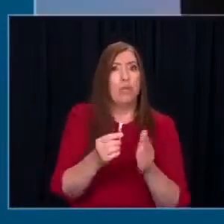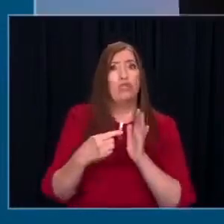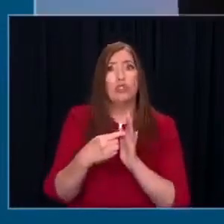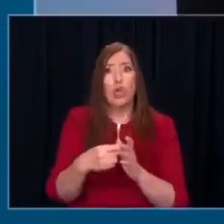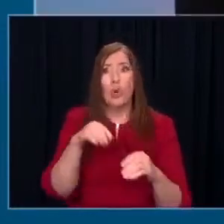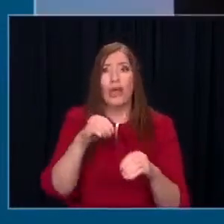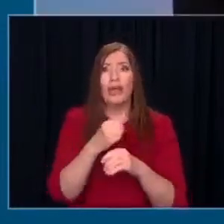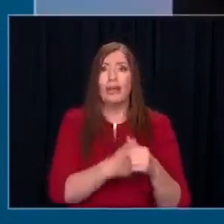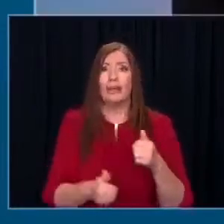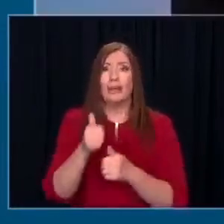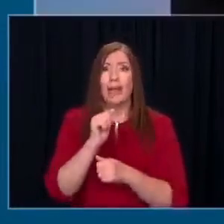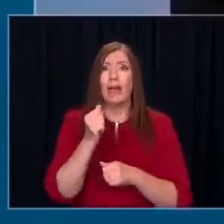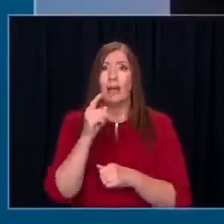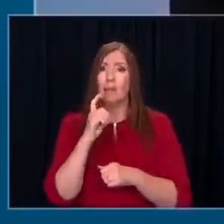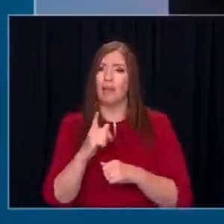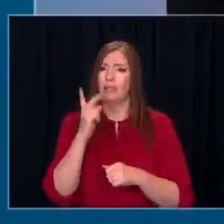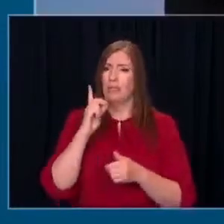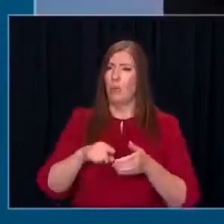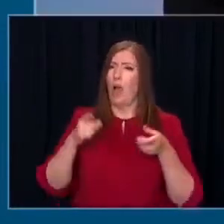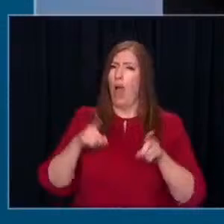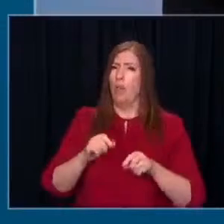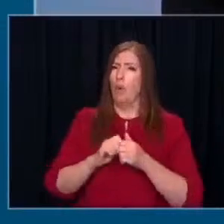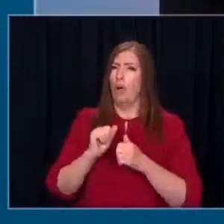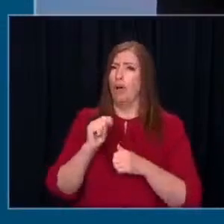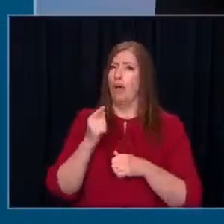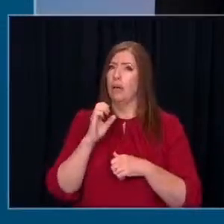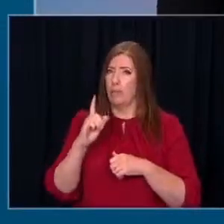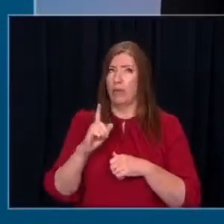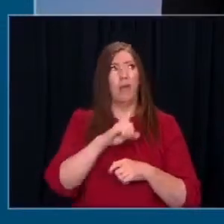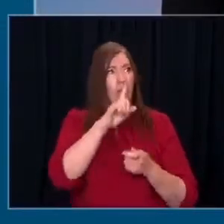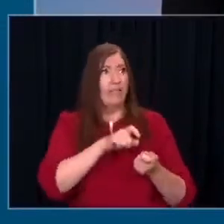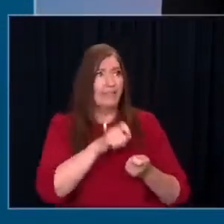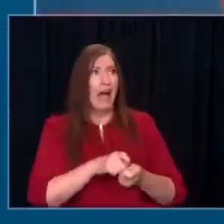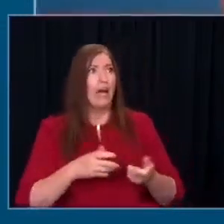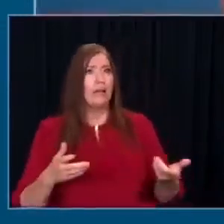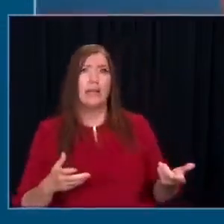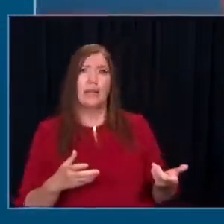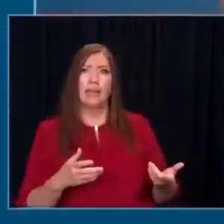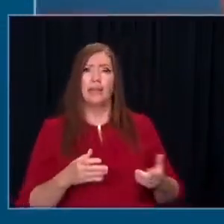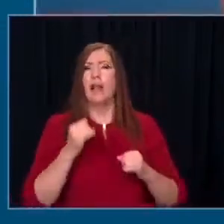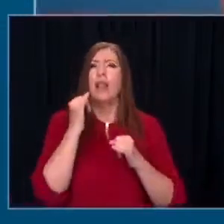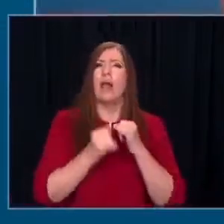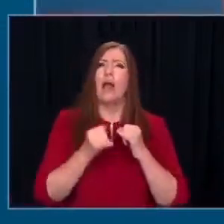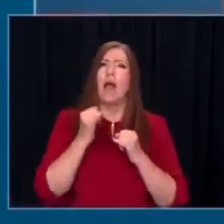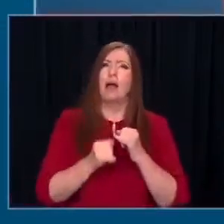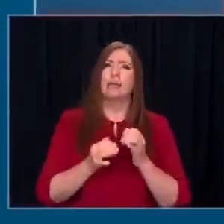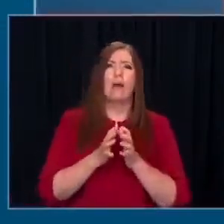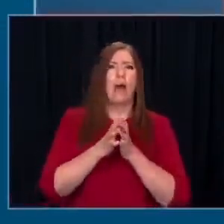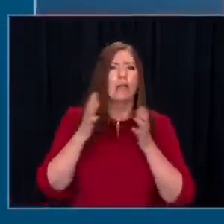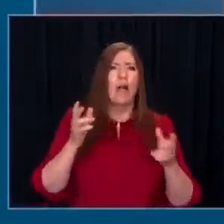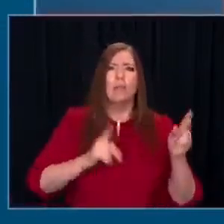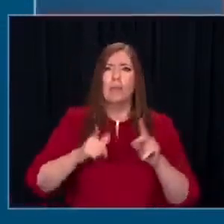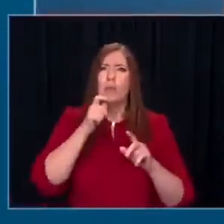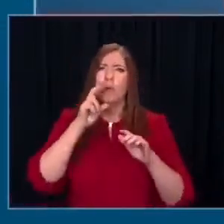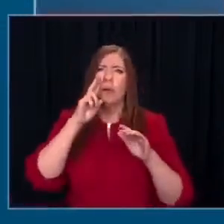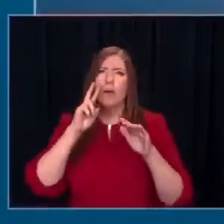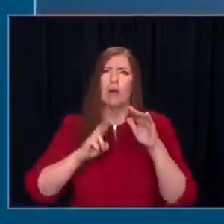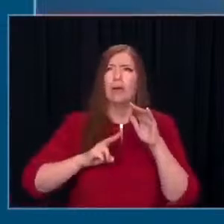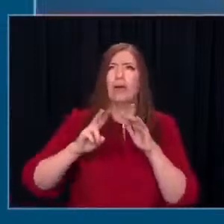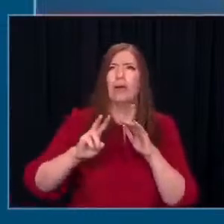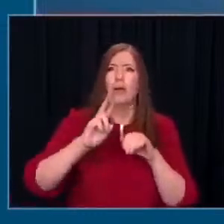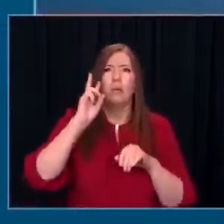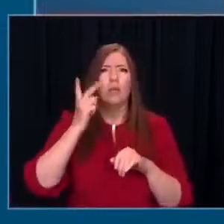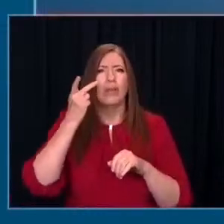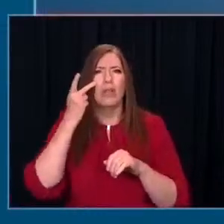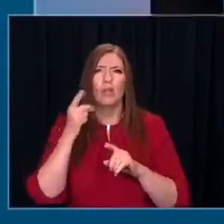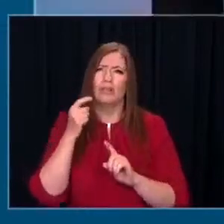with the appeal. With that, exactly. Lastly, much of the political prognosticators have already slotted this seat as a safe